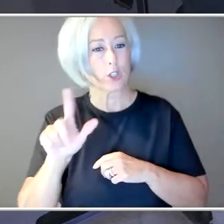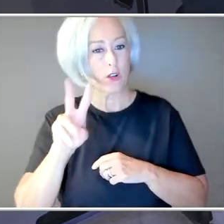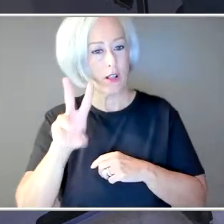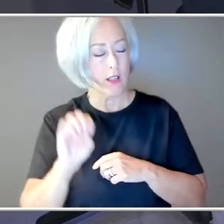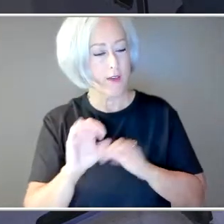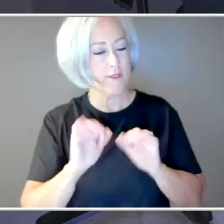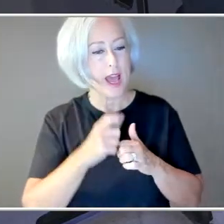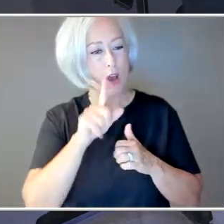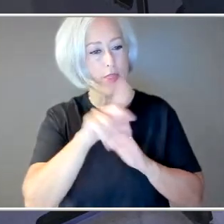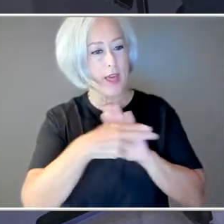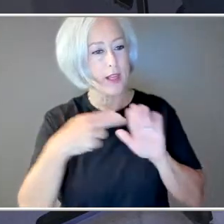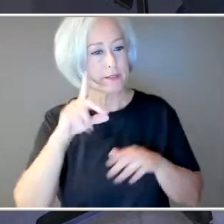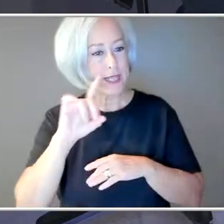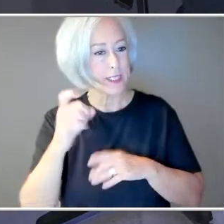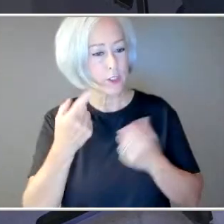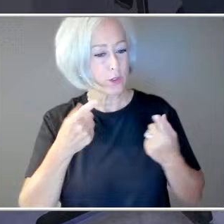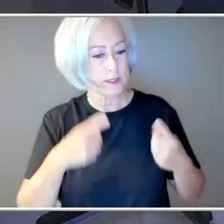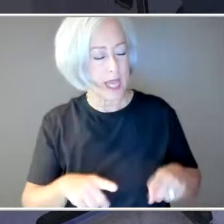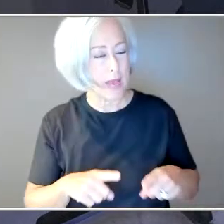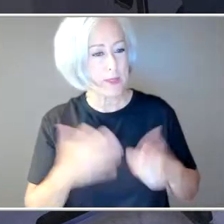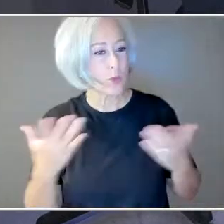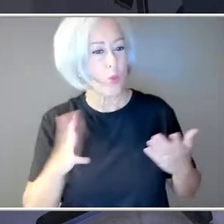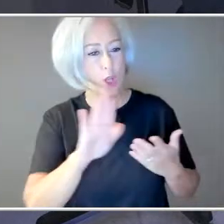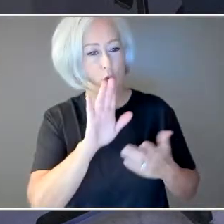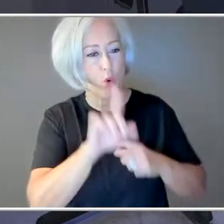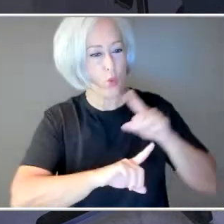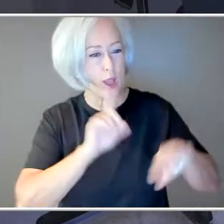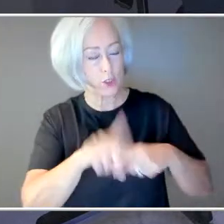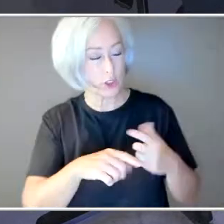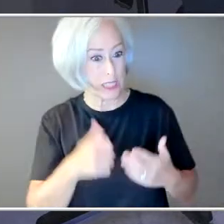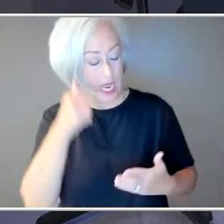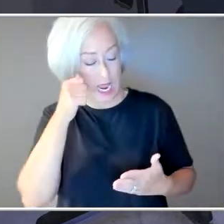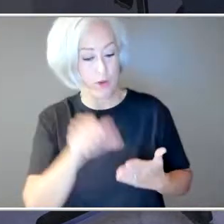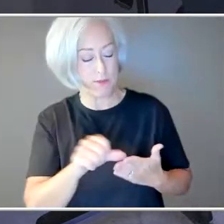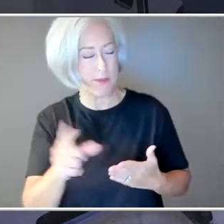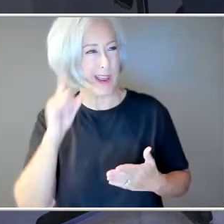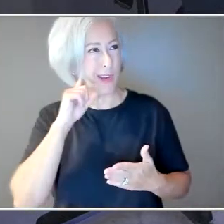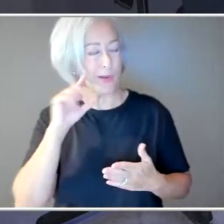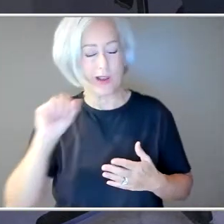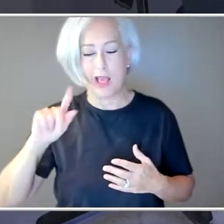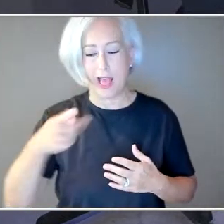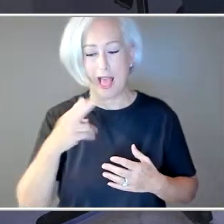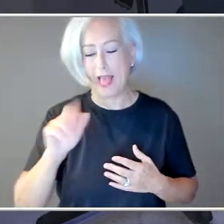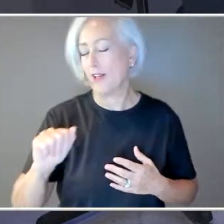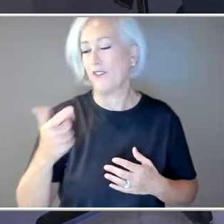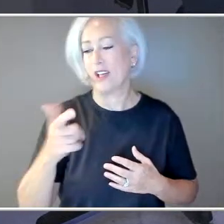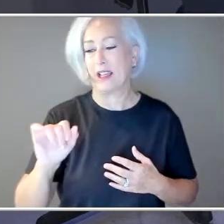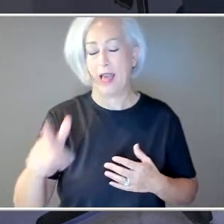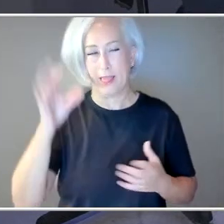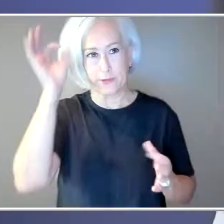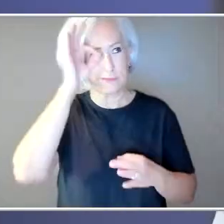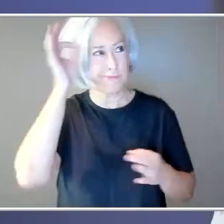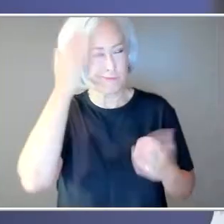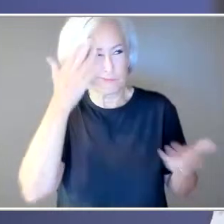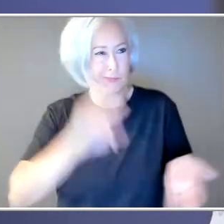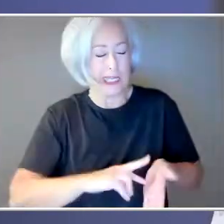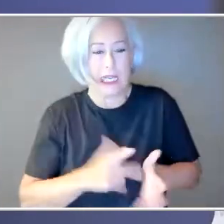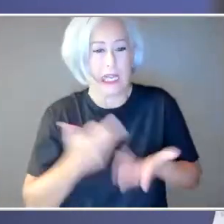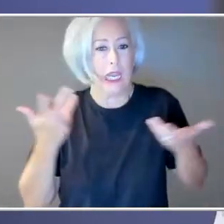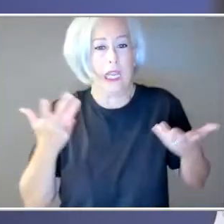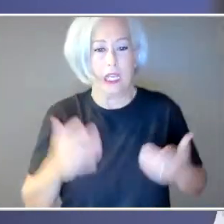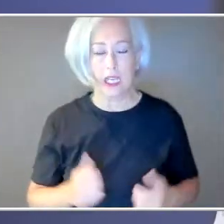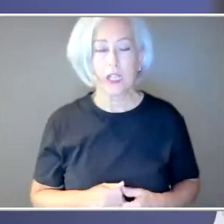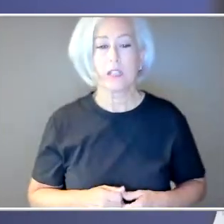what kind of questions were you asking? Because I remember when I heard of alpha-gal, I had no clue. Right. Well, the emergency